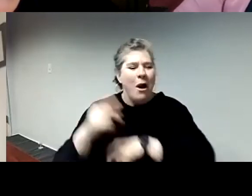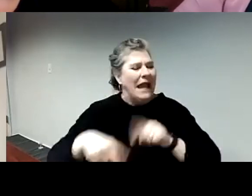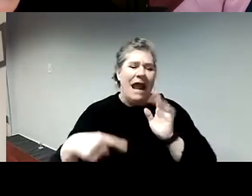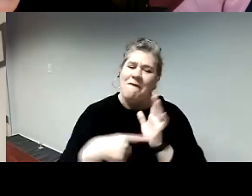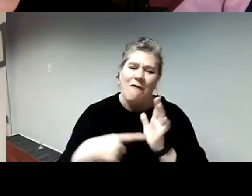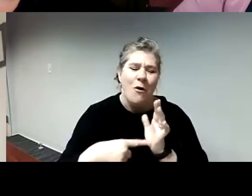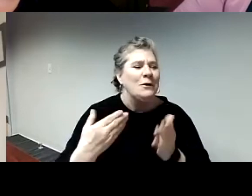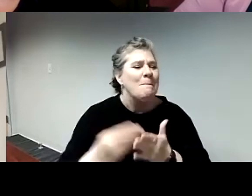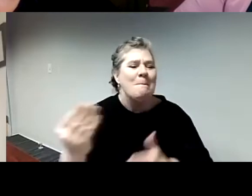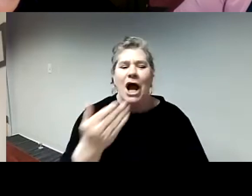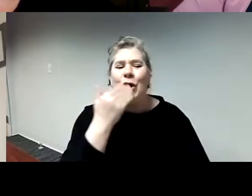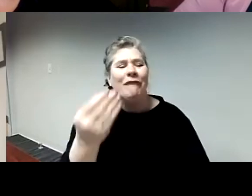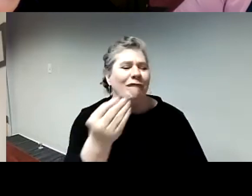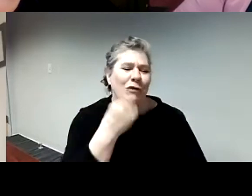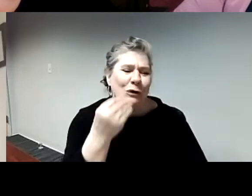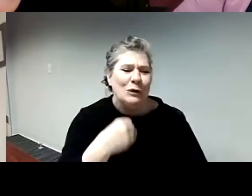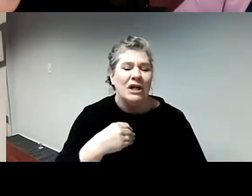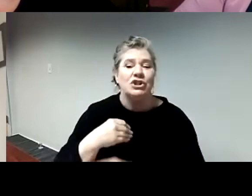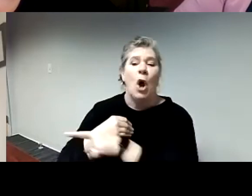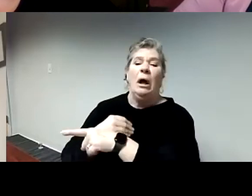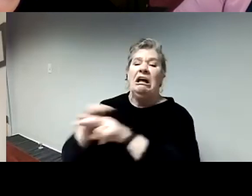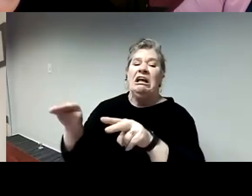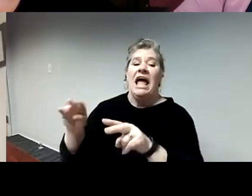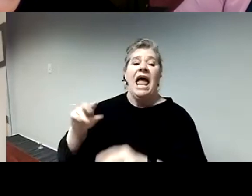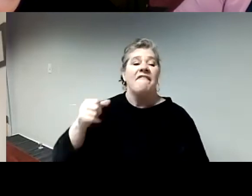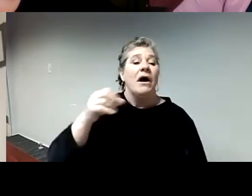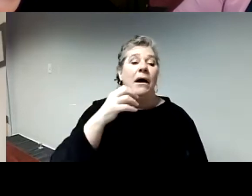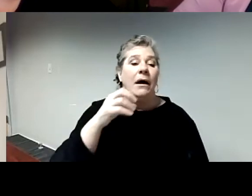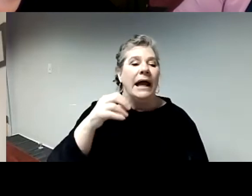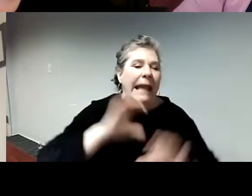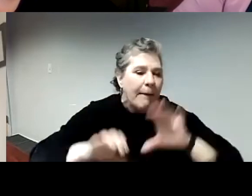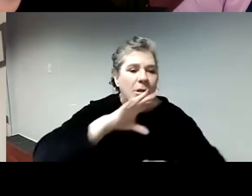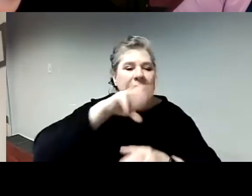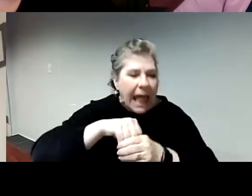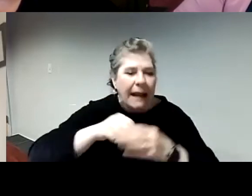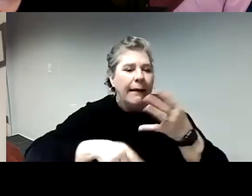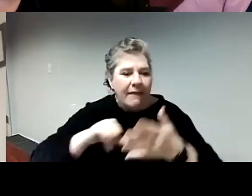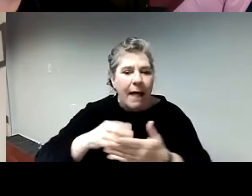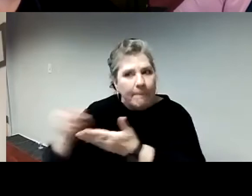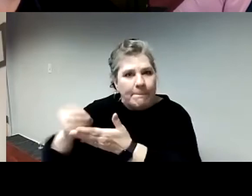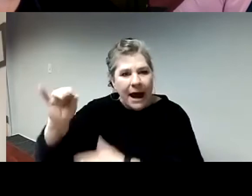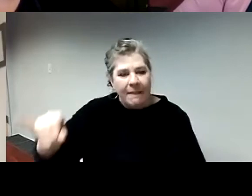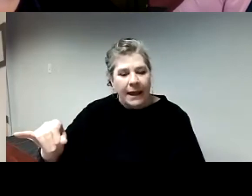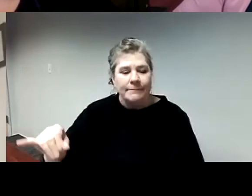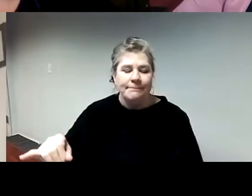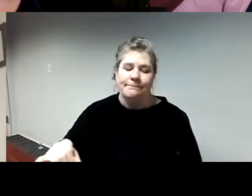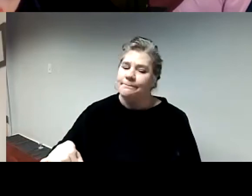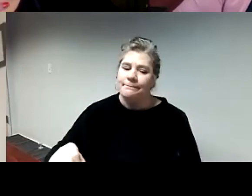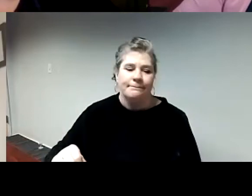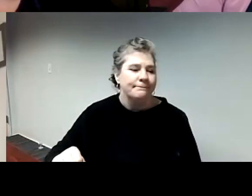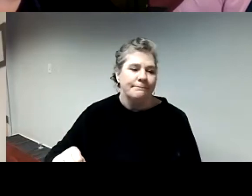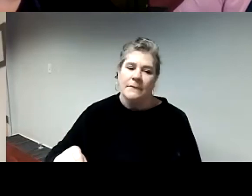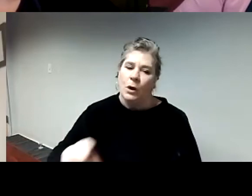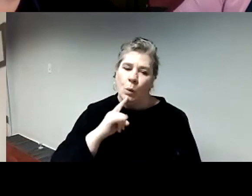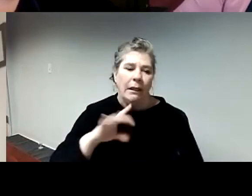money. And so they buy foods laden with preservatives and additives and blah, blah, blah. It's just an extension of classism and